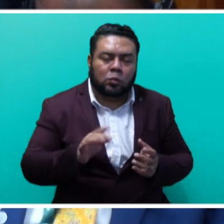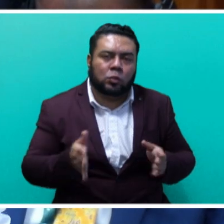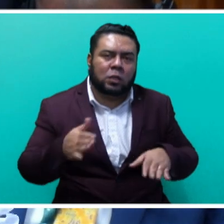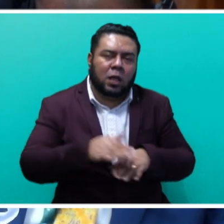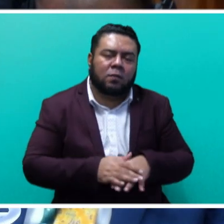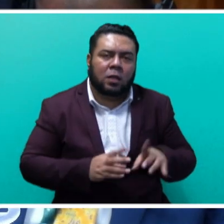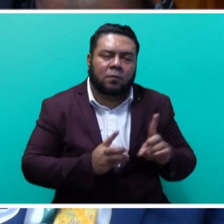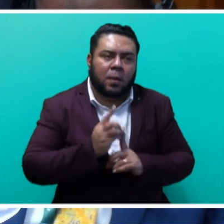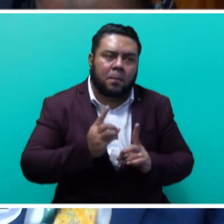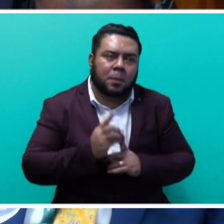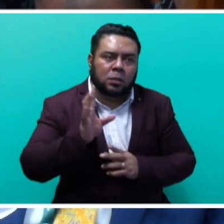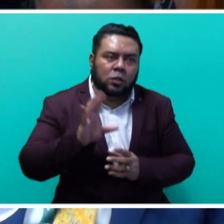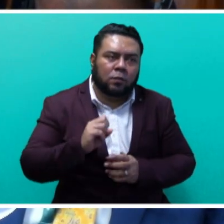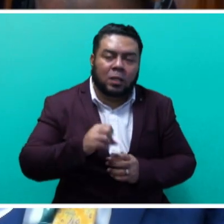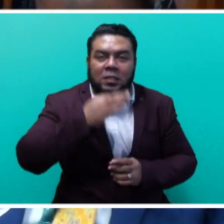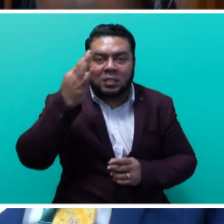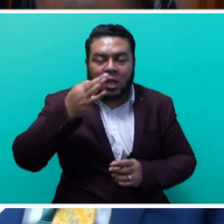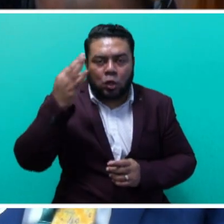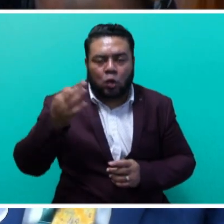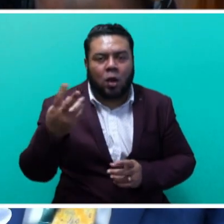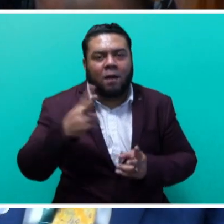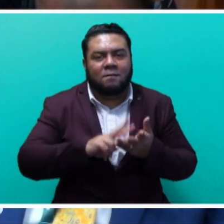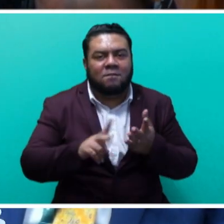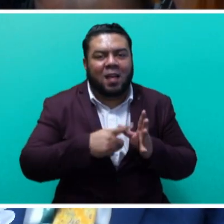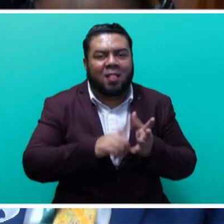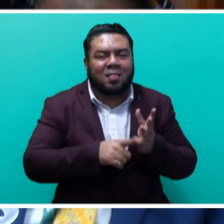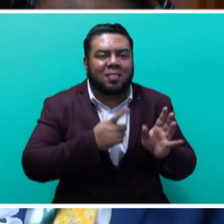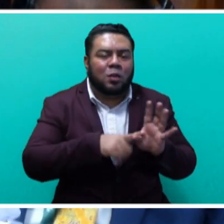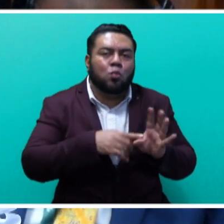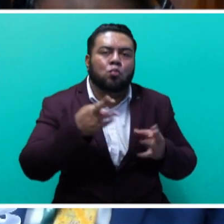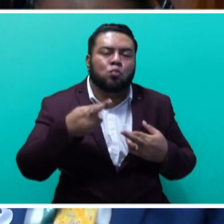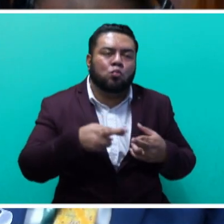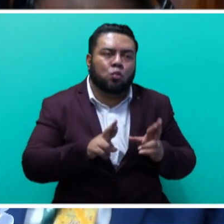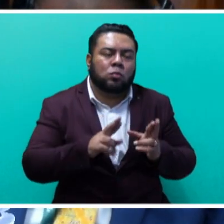of the Sigatoka Valley Road. In addition, the